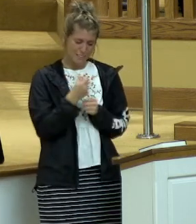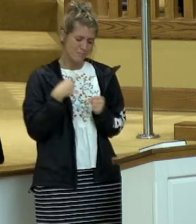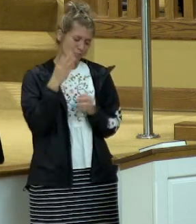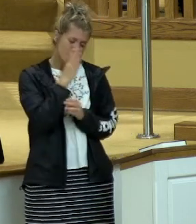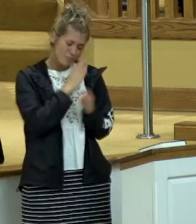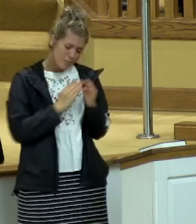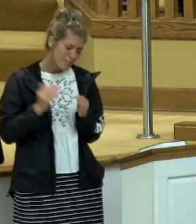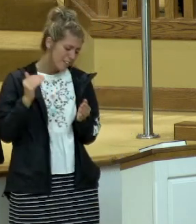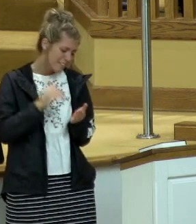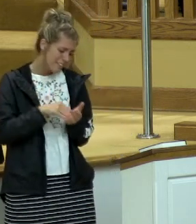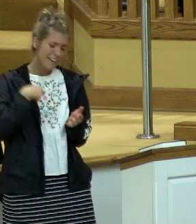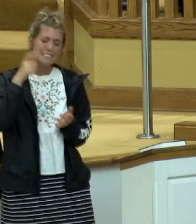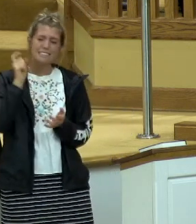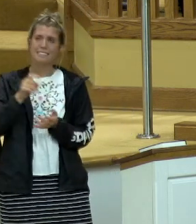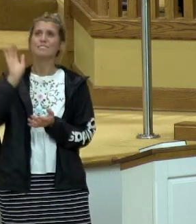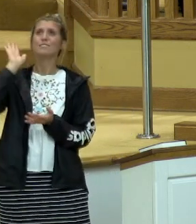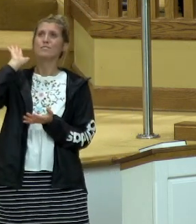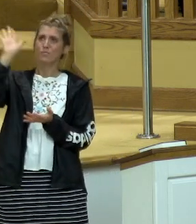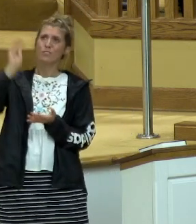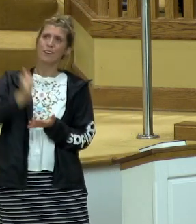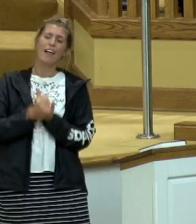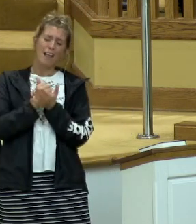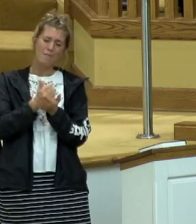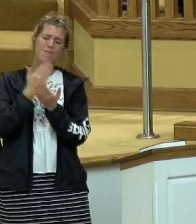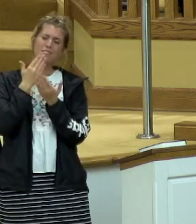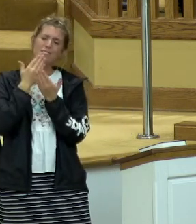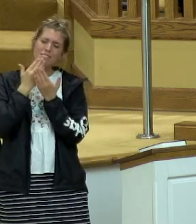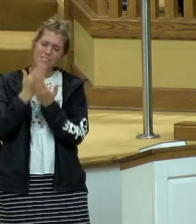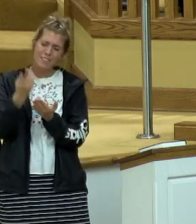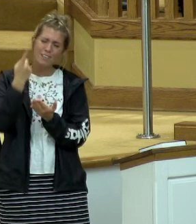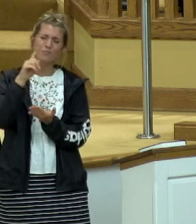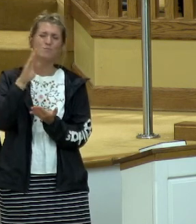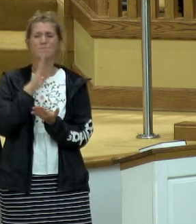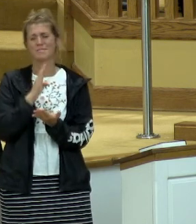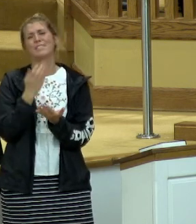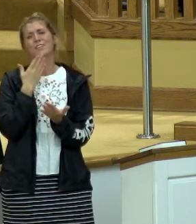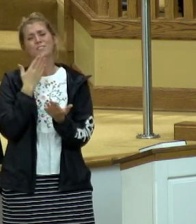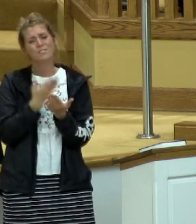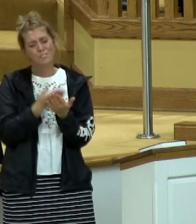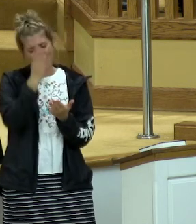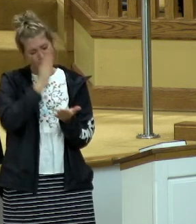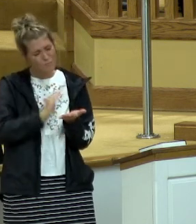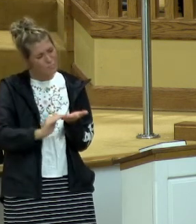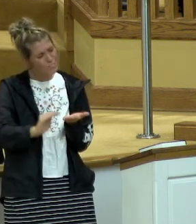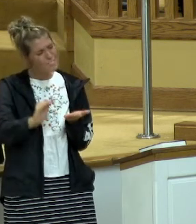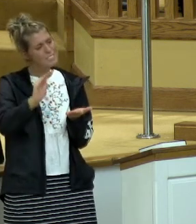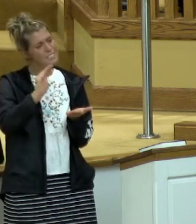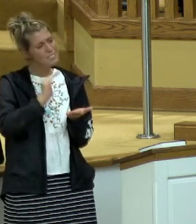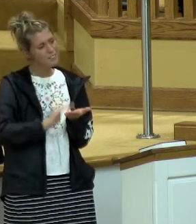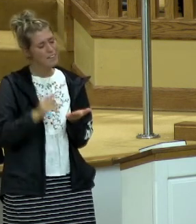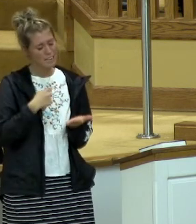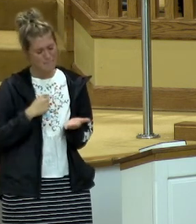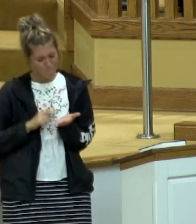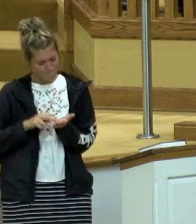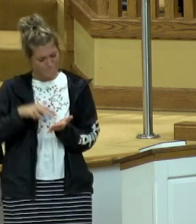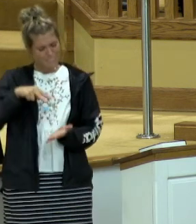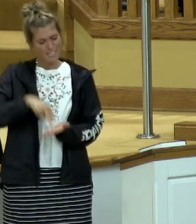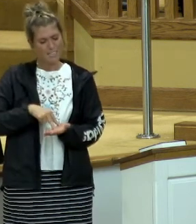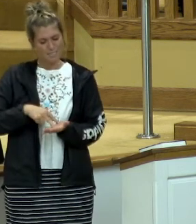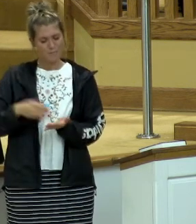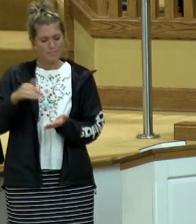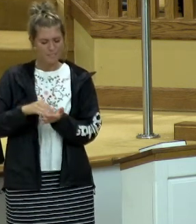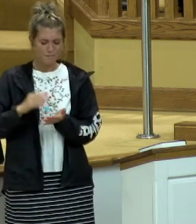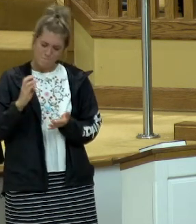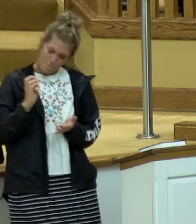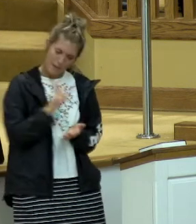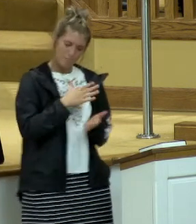again, and I need your help. Thank you for being a good God. Forgive me. And may I stand up one more time and go